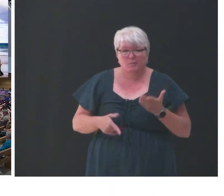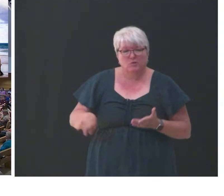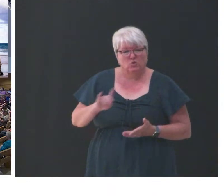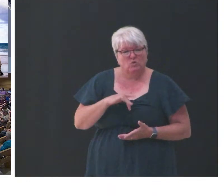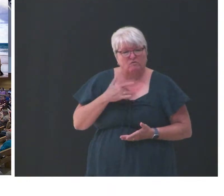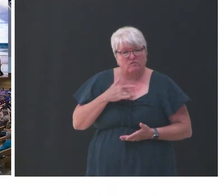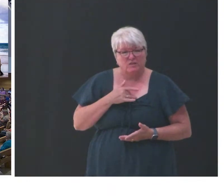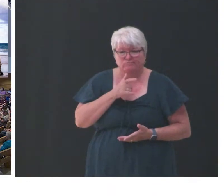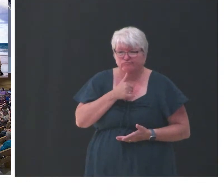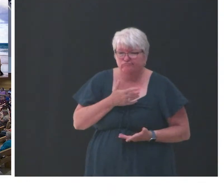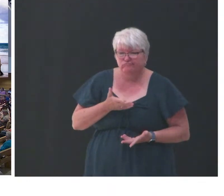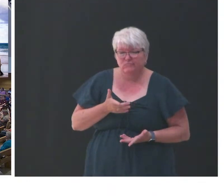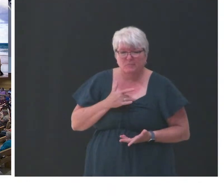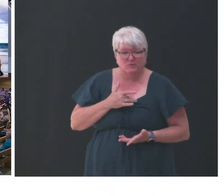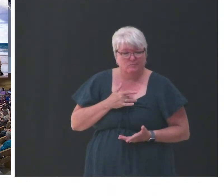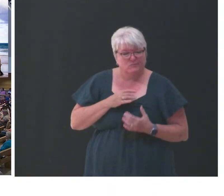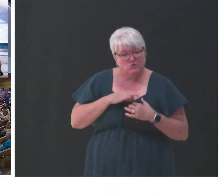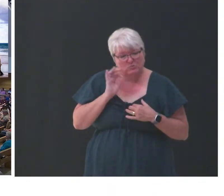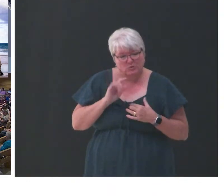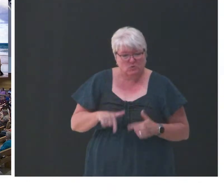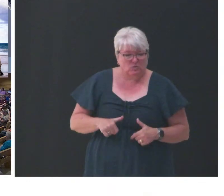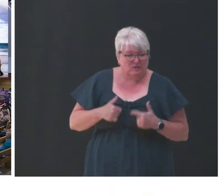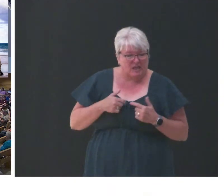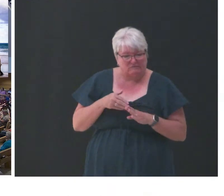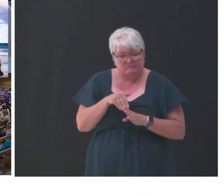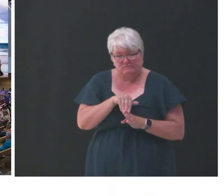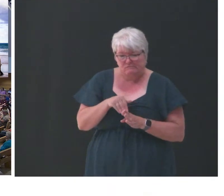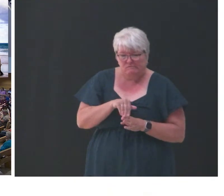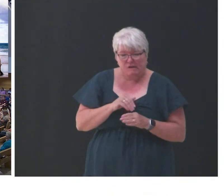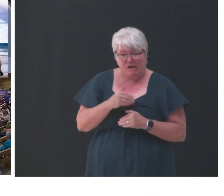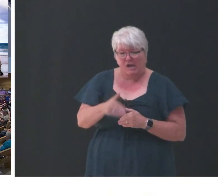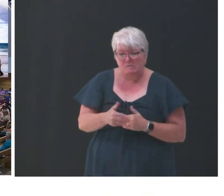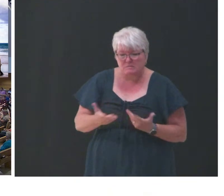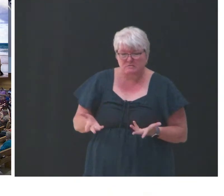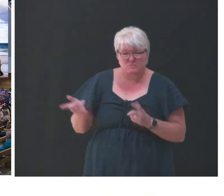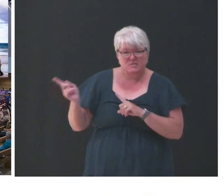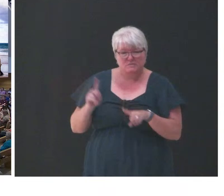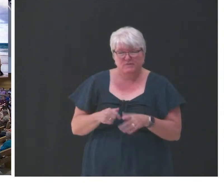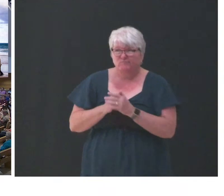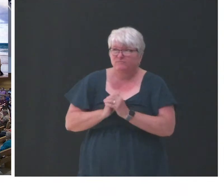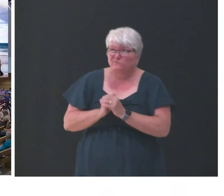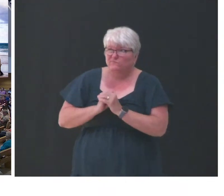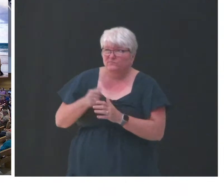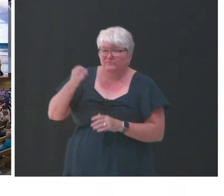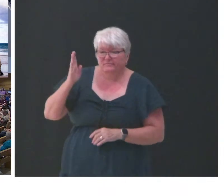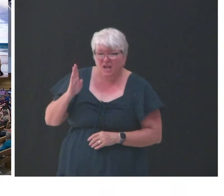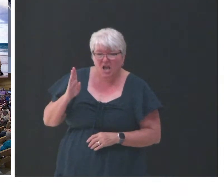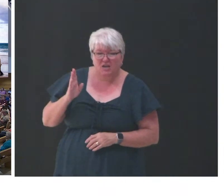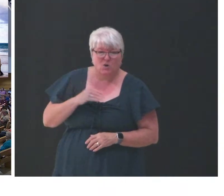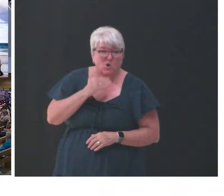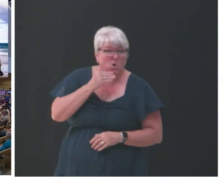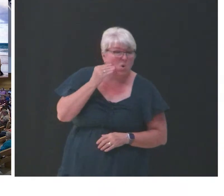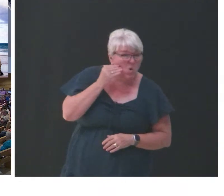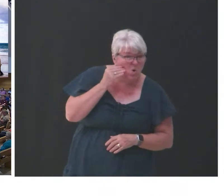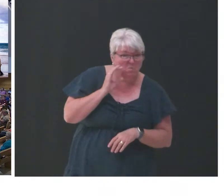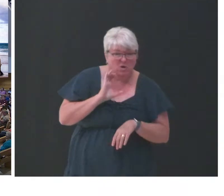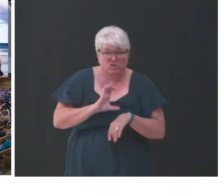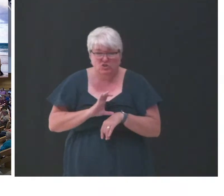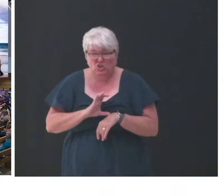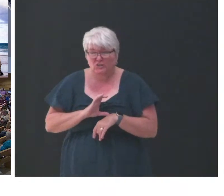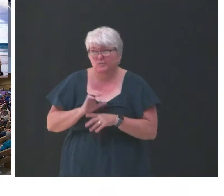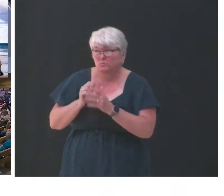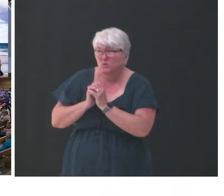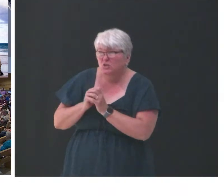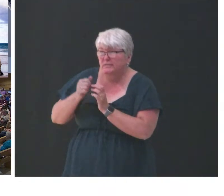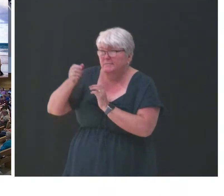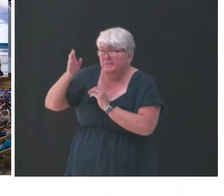now. Maybe there's fear in your life, uncertainty of what's coming next, and we come in and we worship before God, even in our home or in our church building, and we come